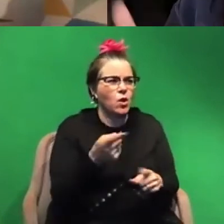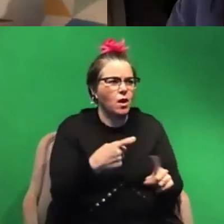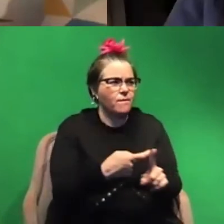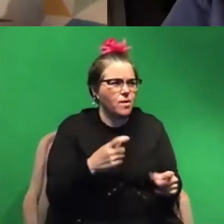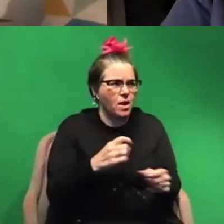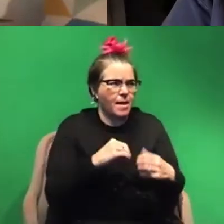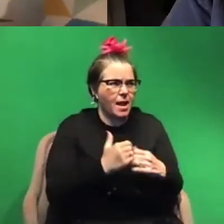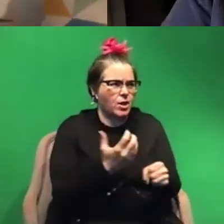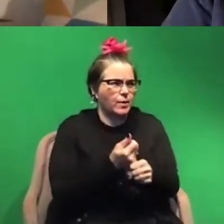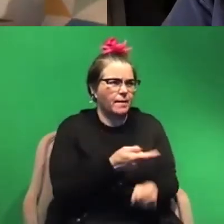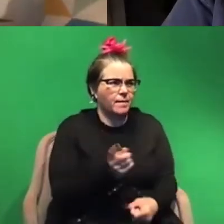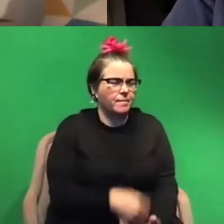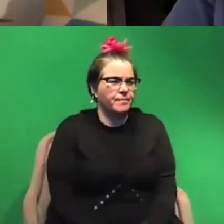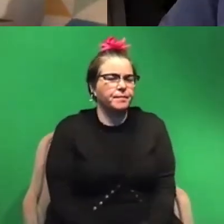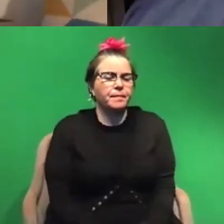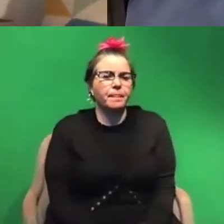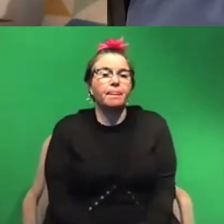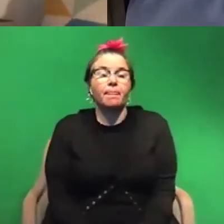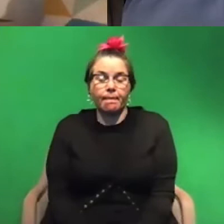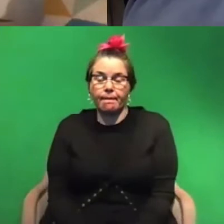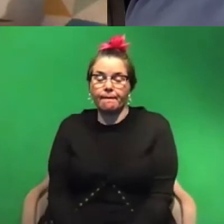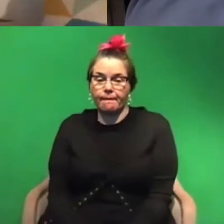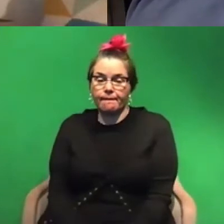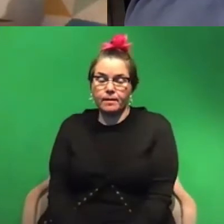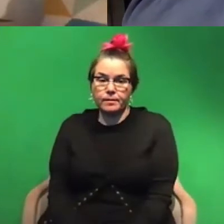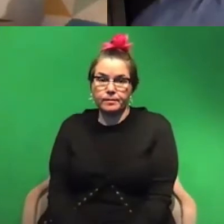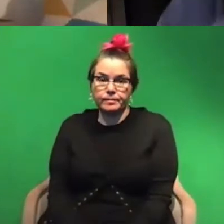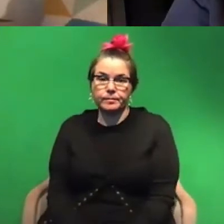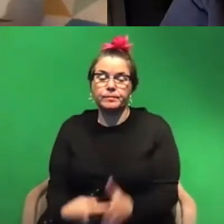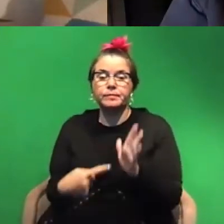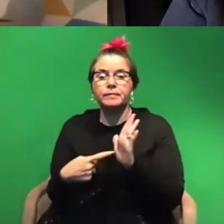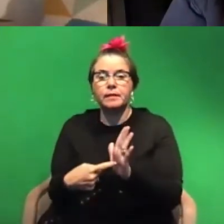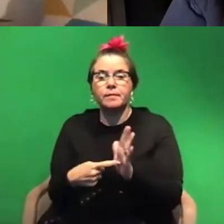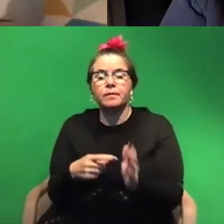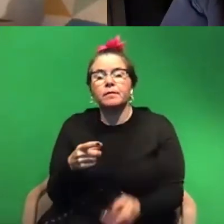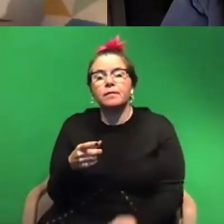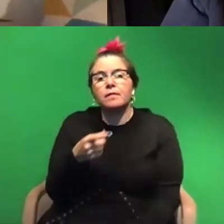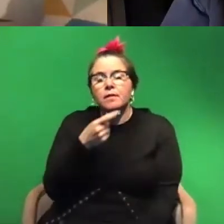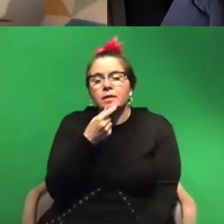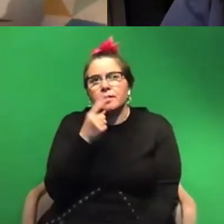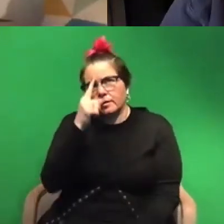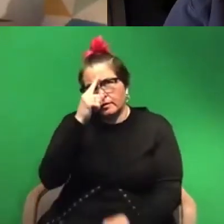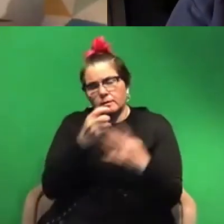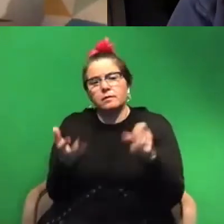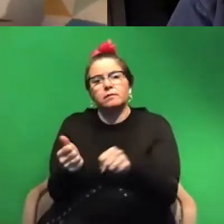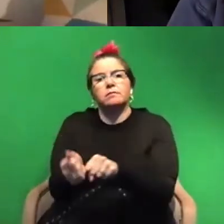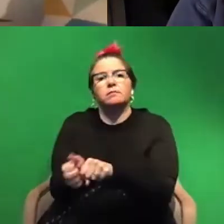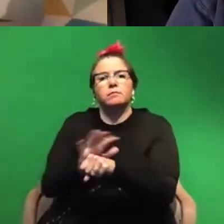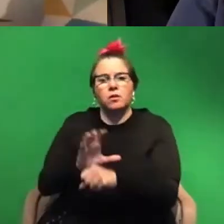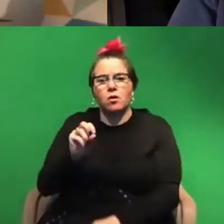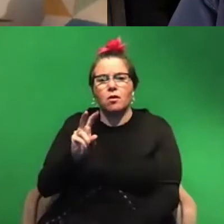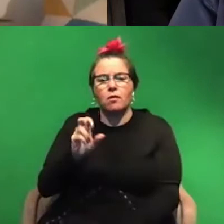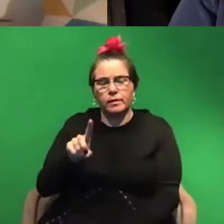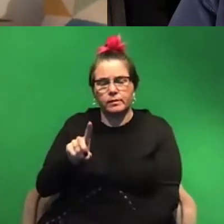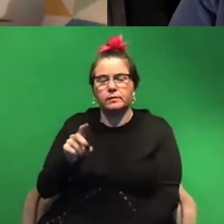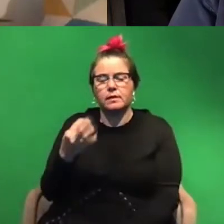get them? Yeah. So, for instance, if you think of COVID-19 and